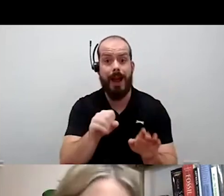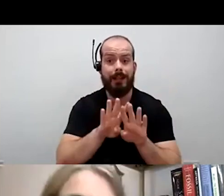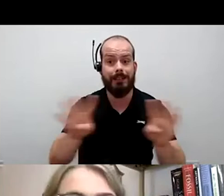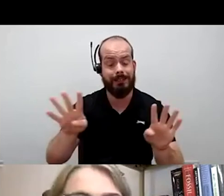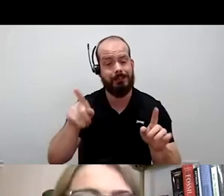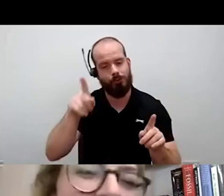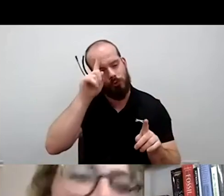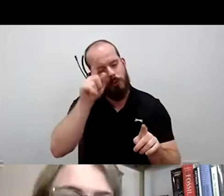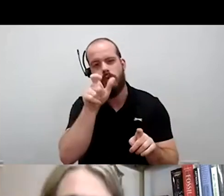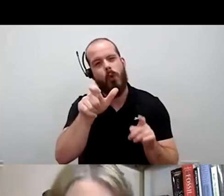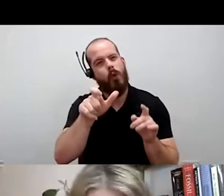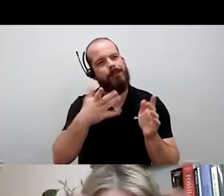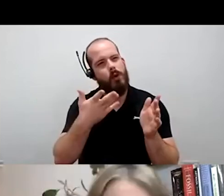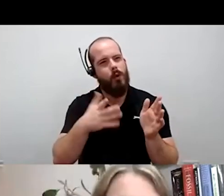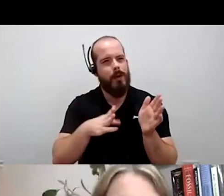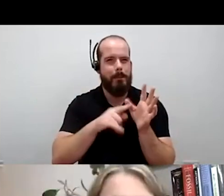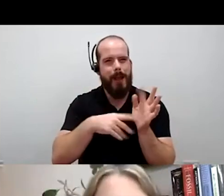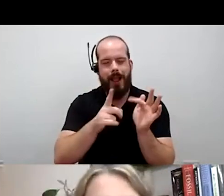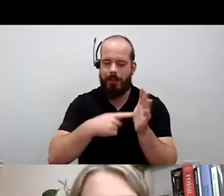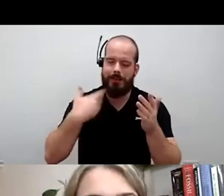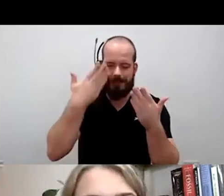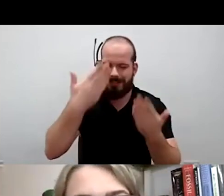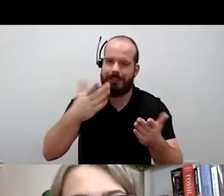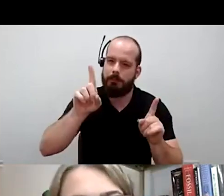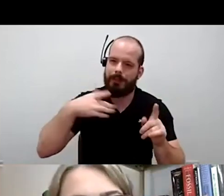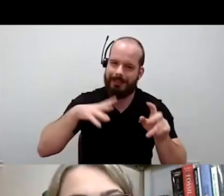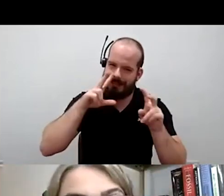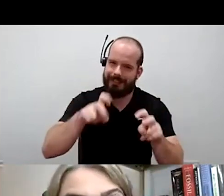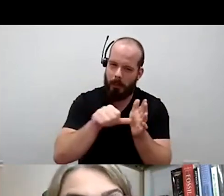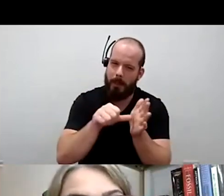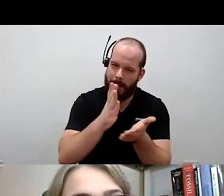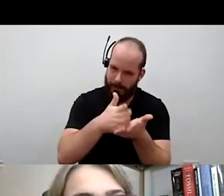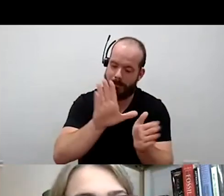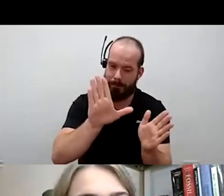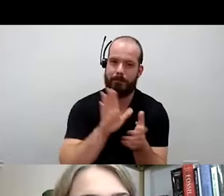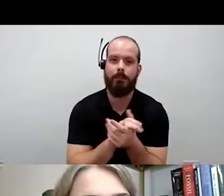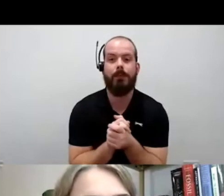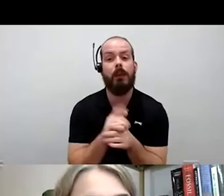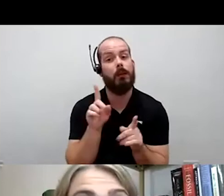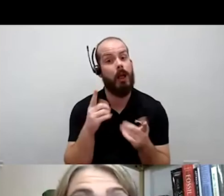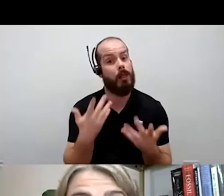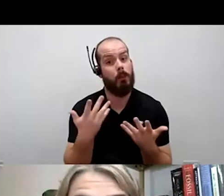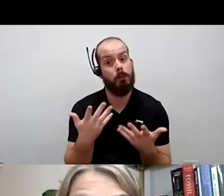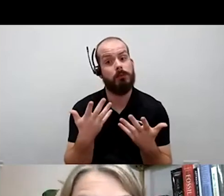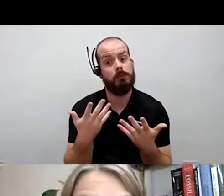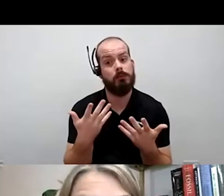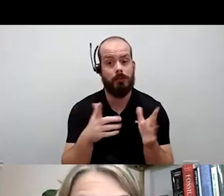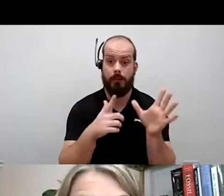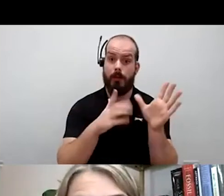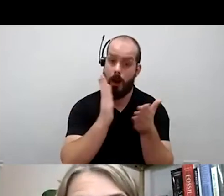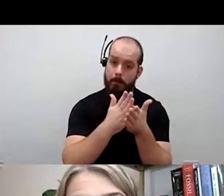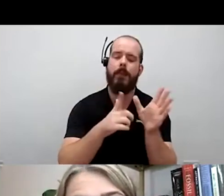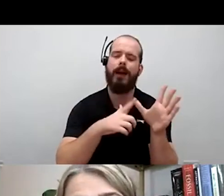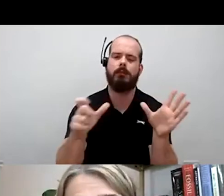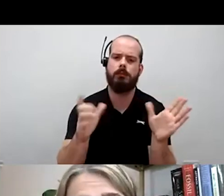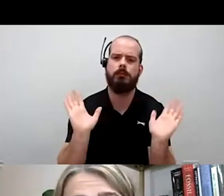a special word that maybe gives us some extra insight into this problem. But this is an accident, and it is